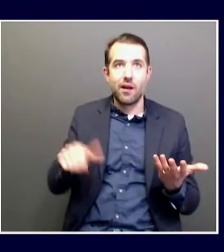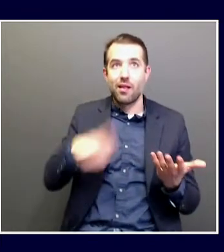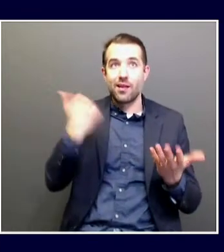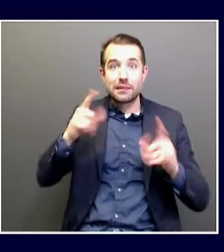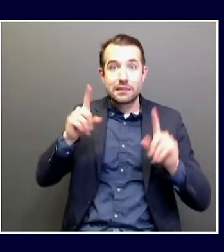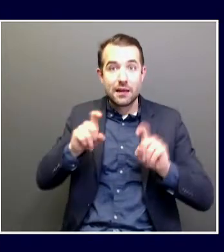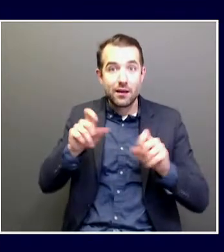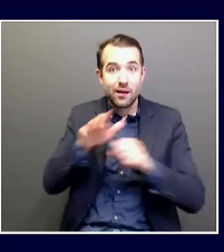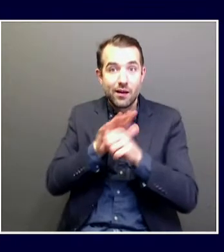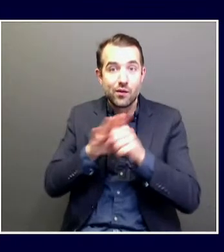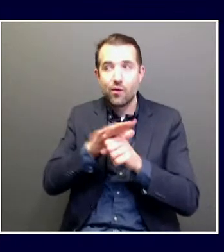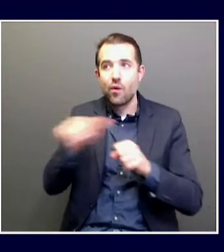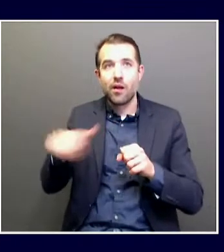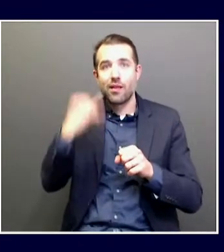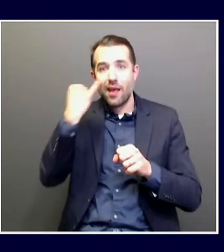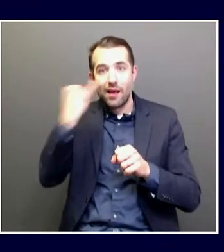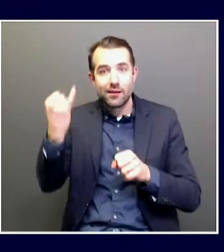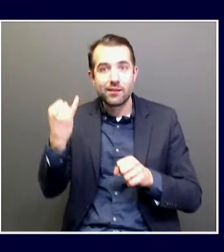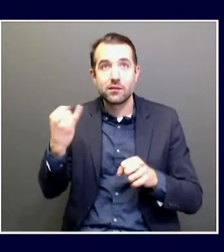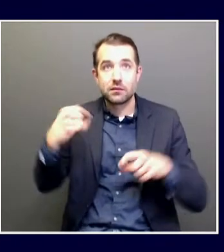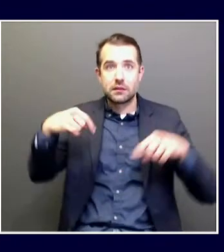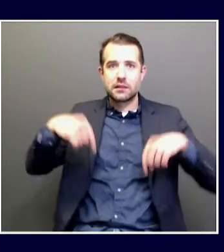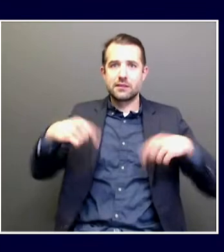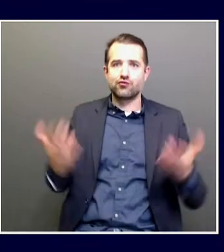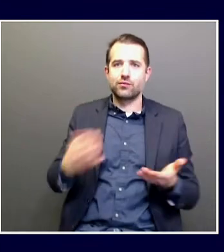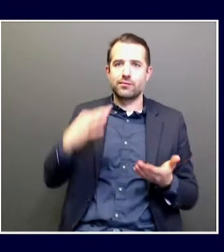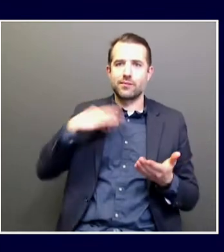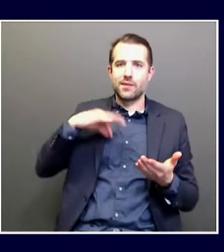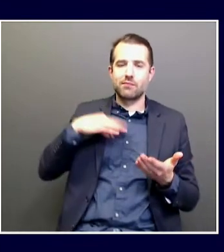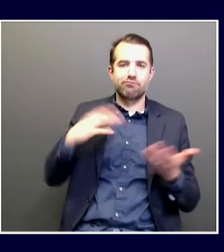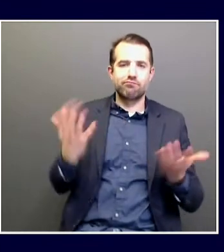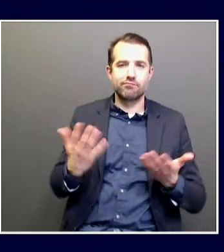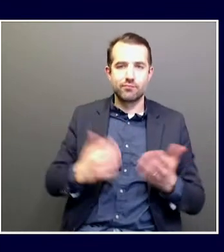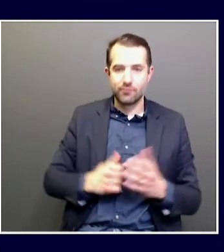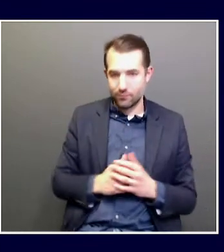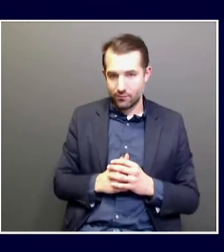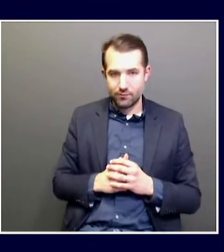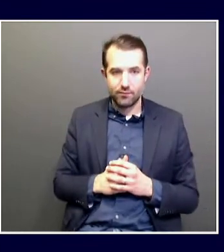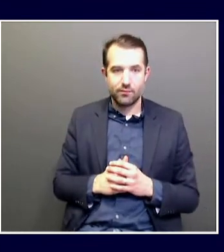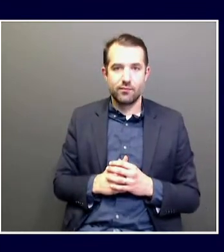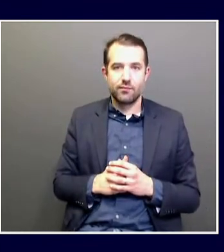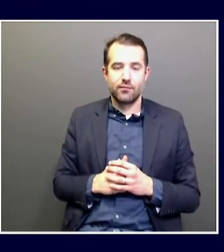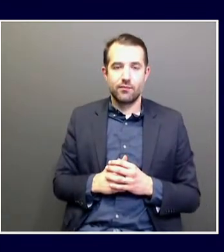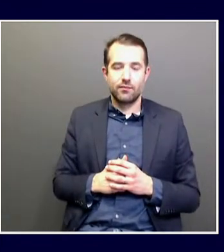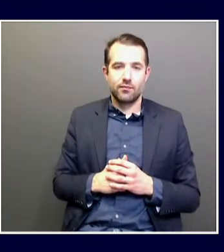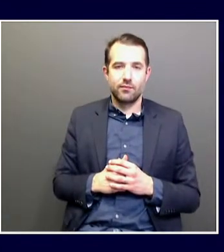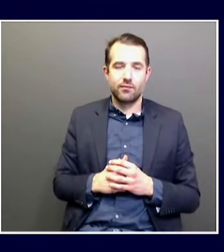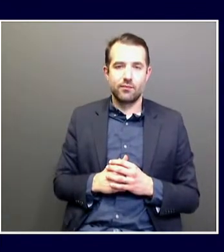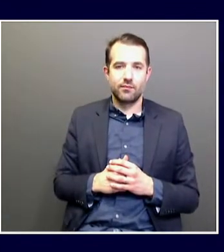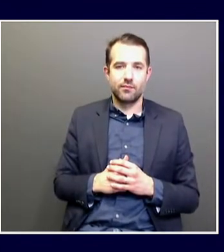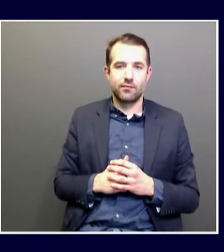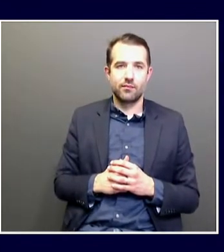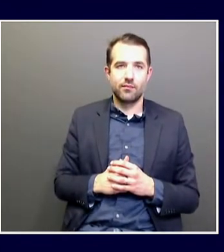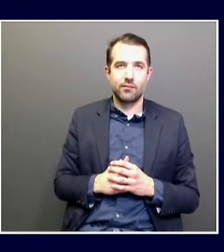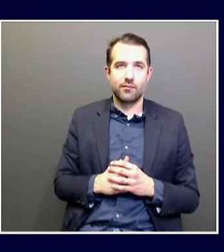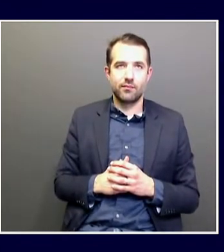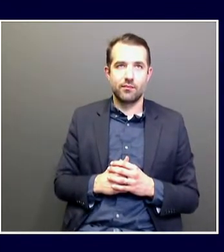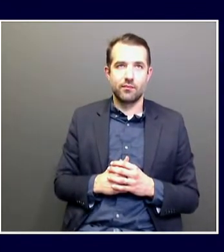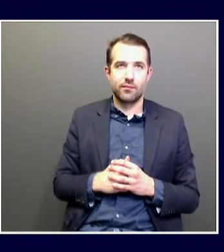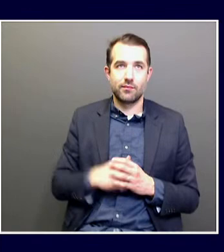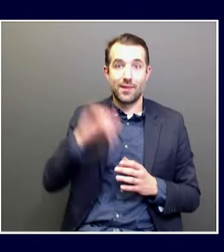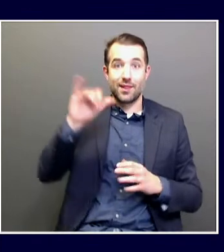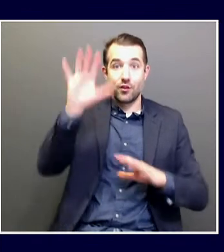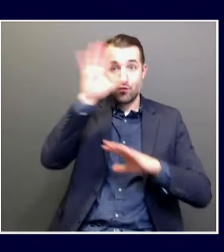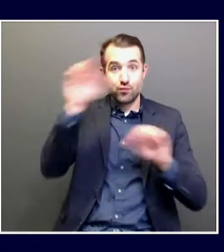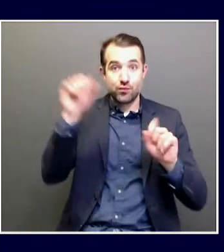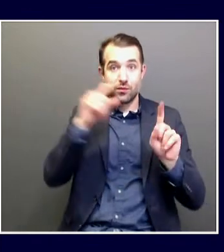light on how that'll look in Maine? I can start. Chris, first of all, we're still digesting President Biden's plan